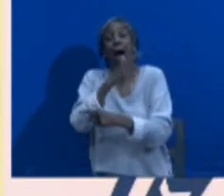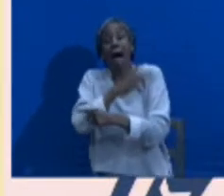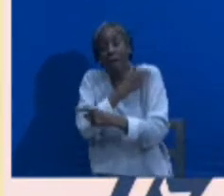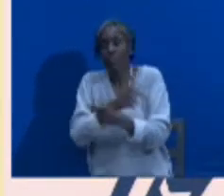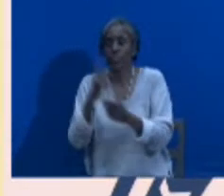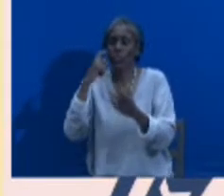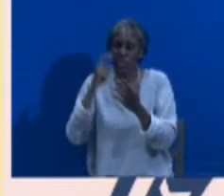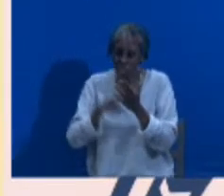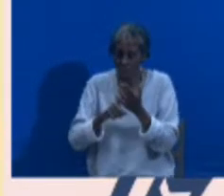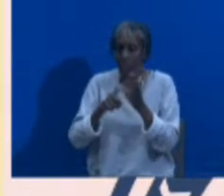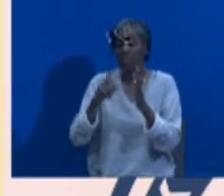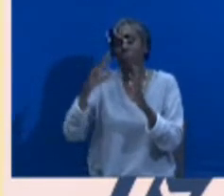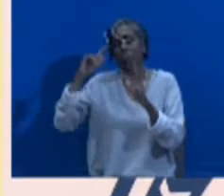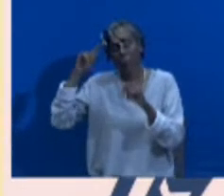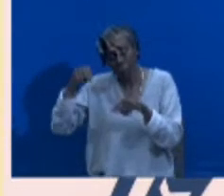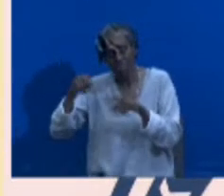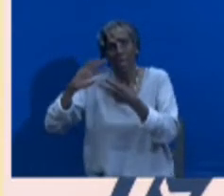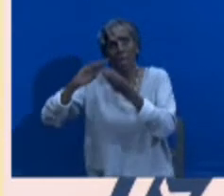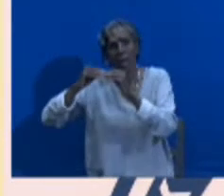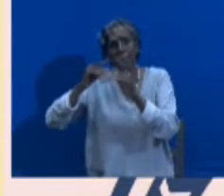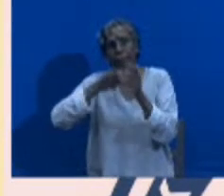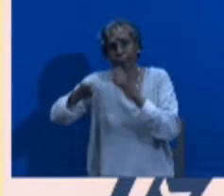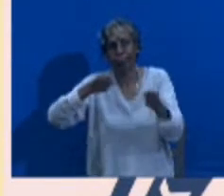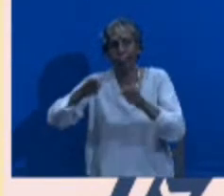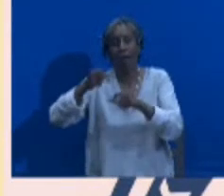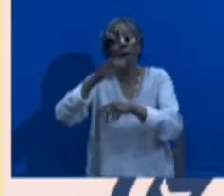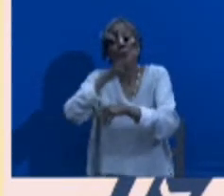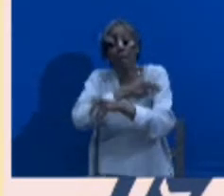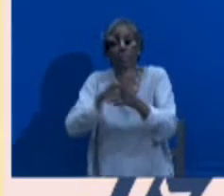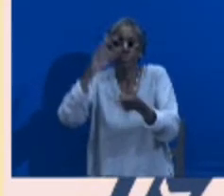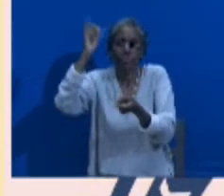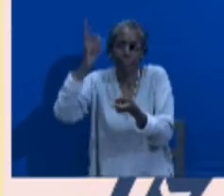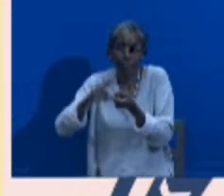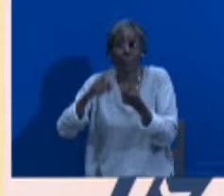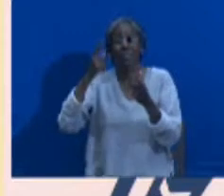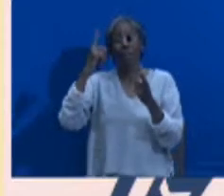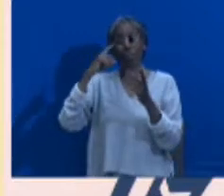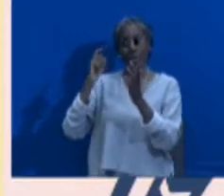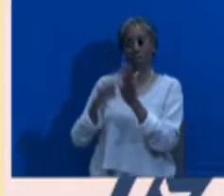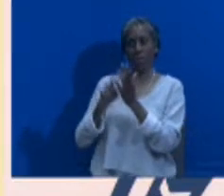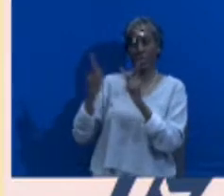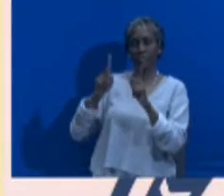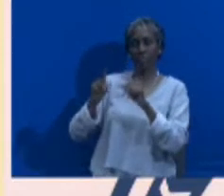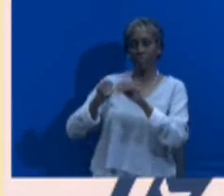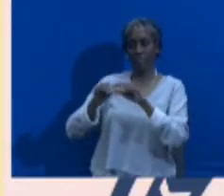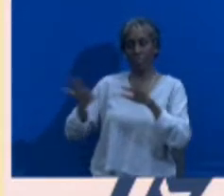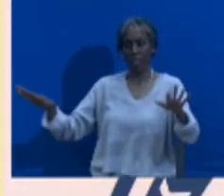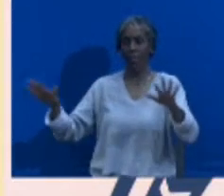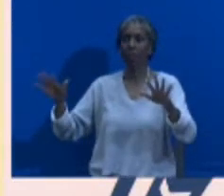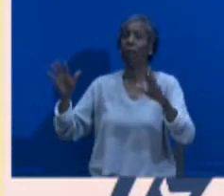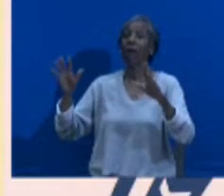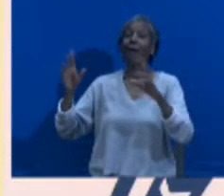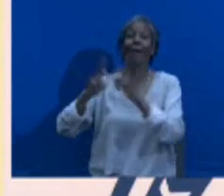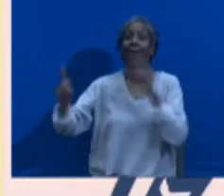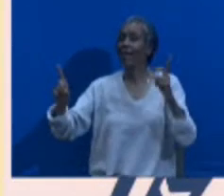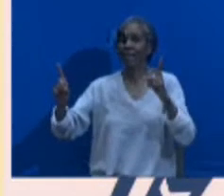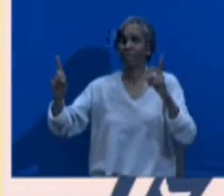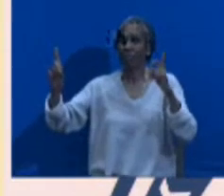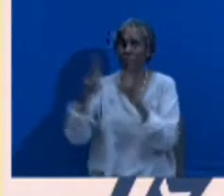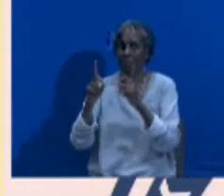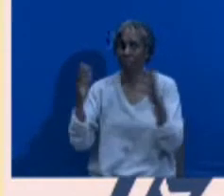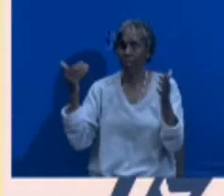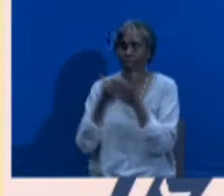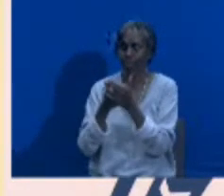decrease in our social distancing, which is to be expected with some of the release of restrictions that we've seen in our community.